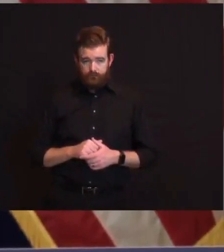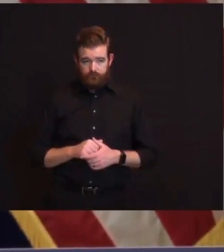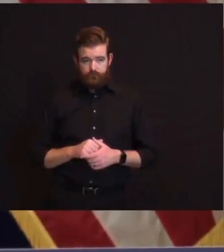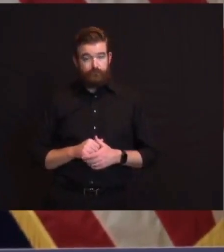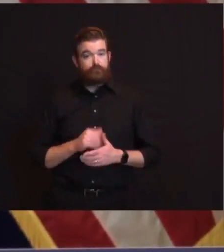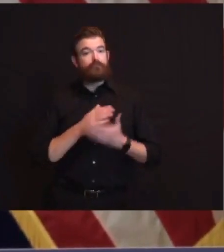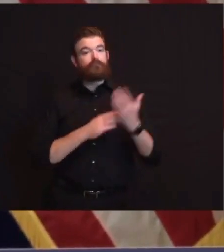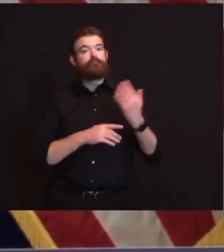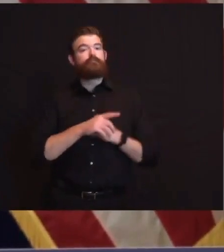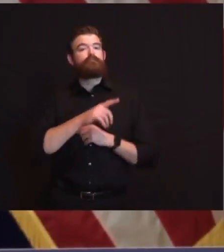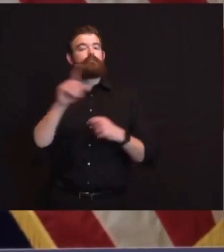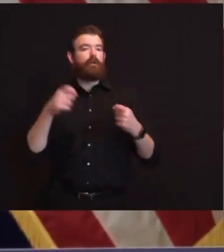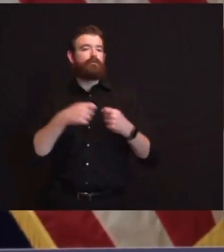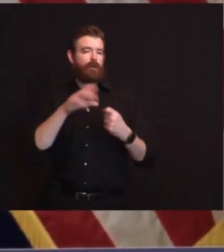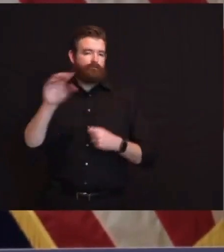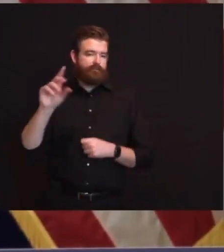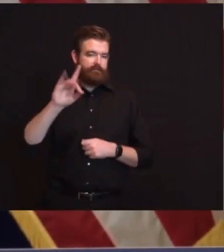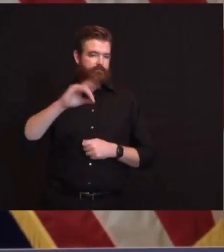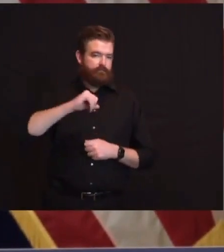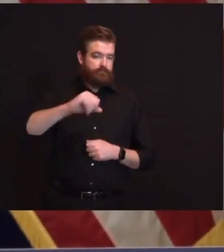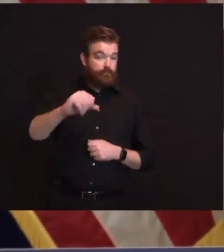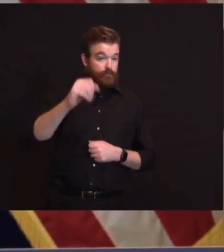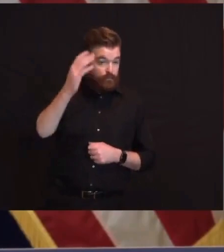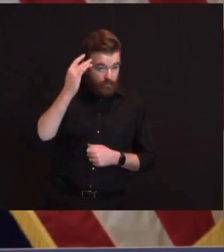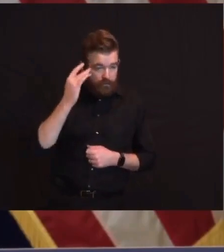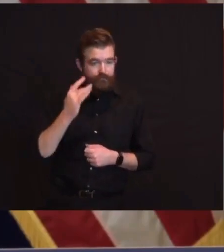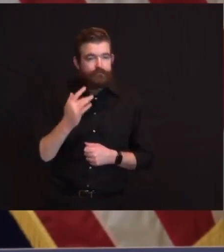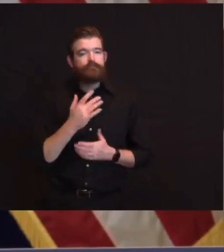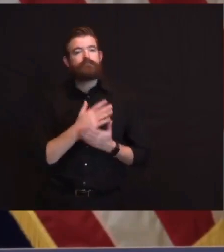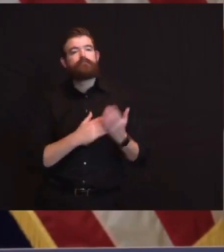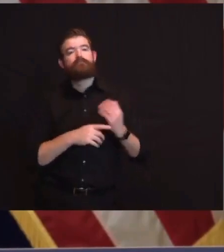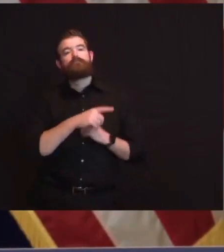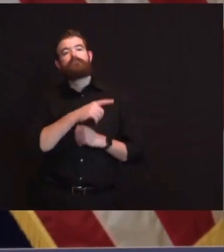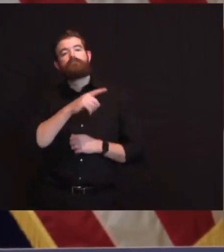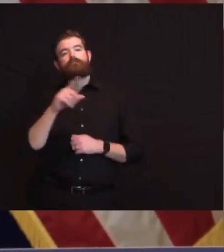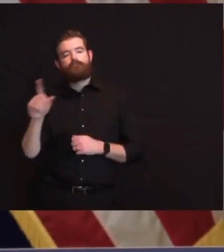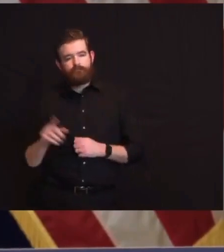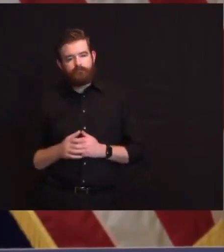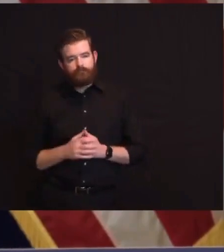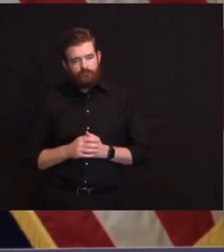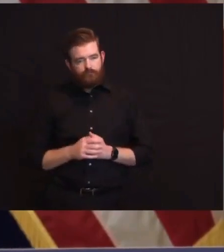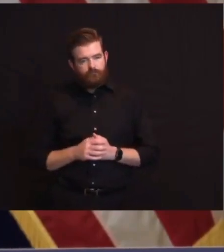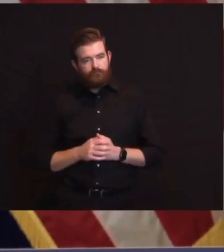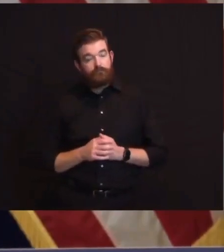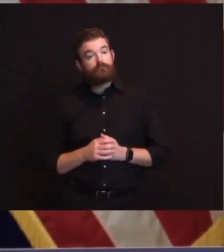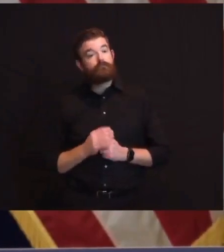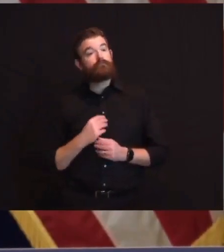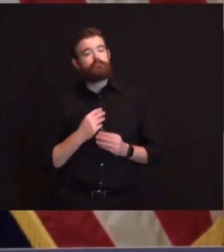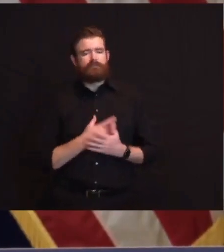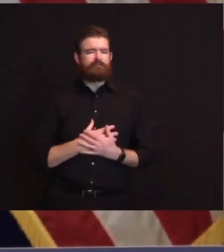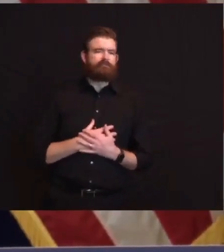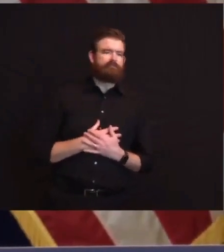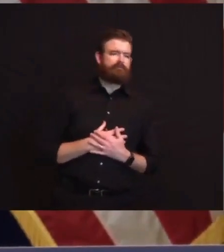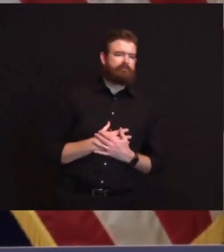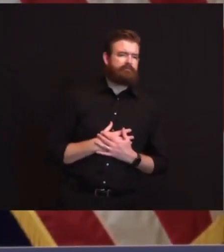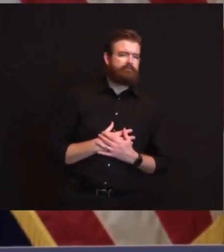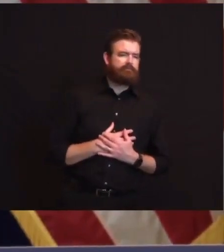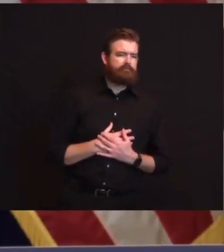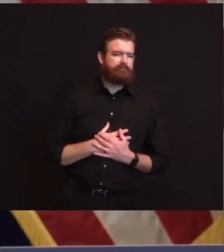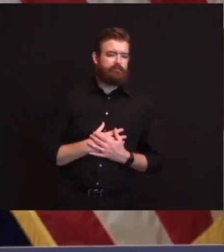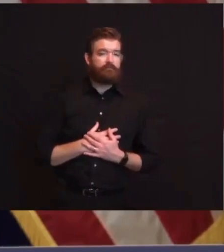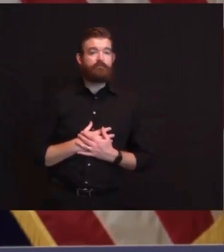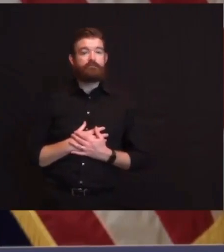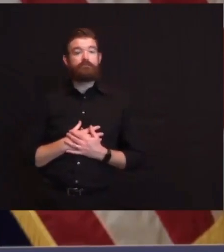primary reasons was that some of those who did push back a bit answer to a mother company that